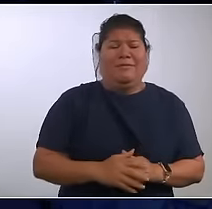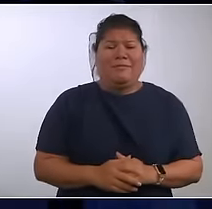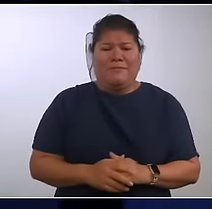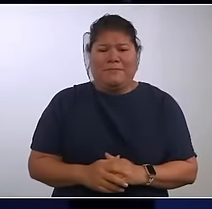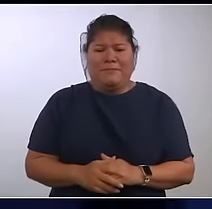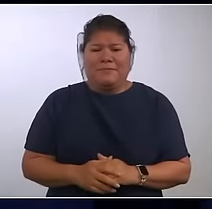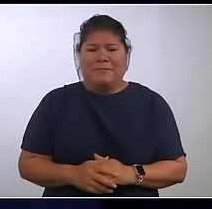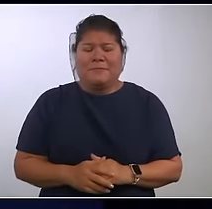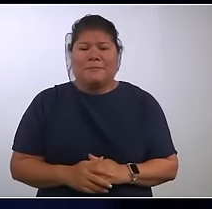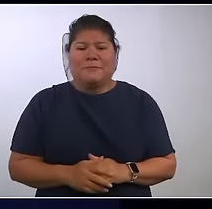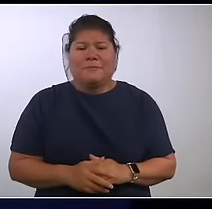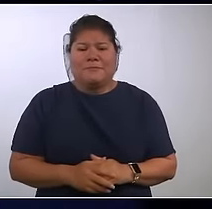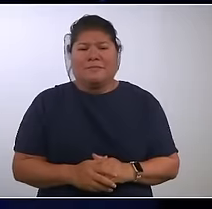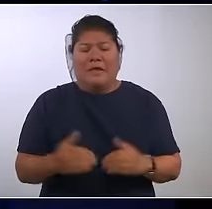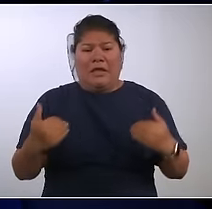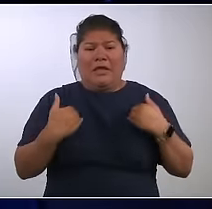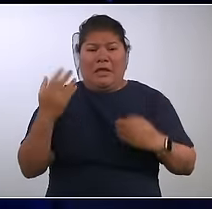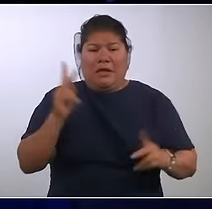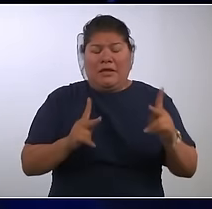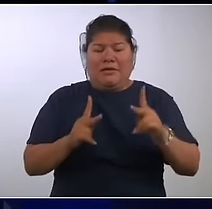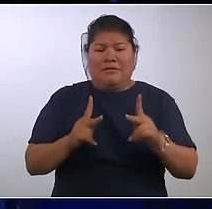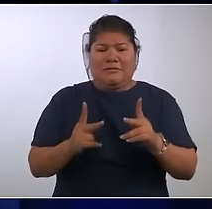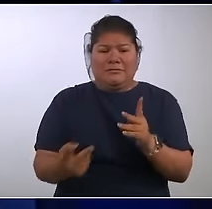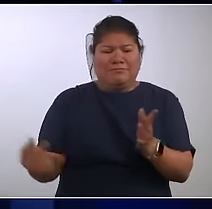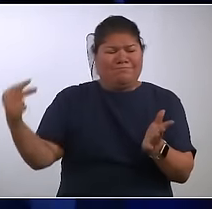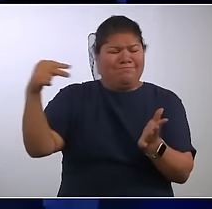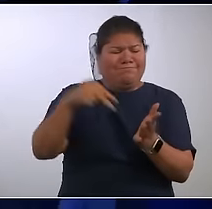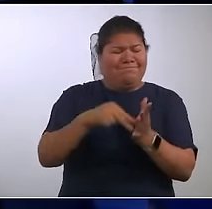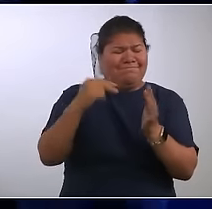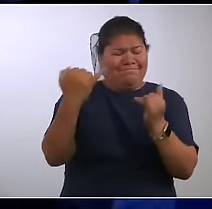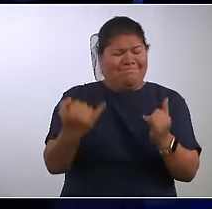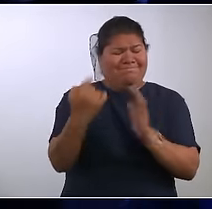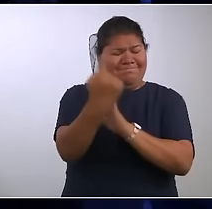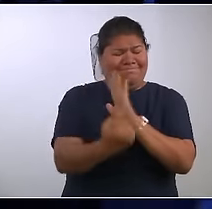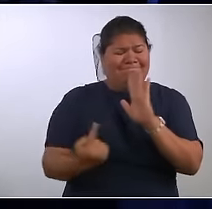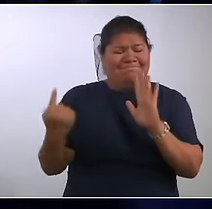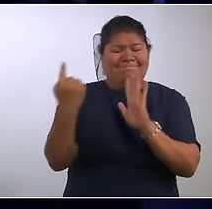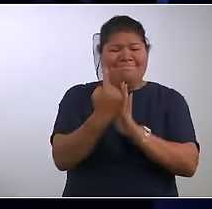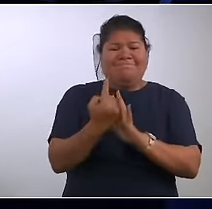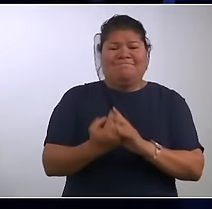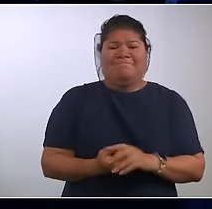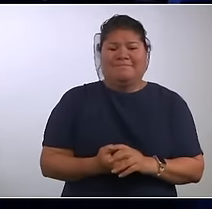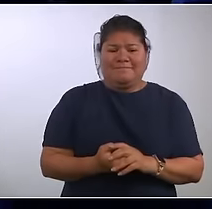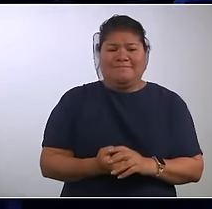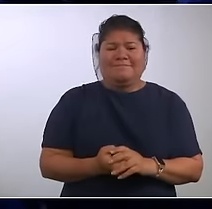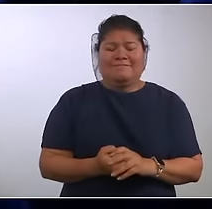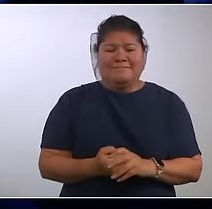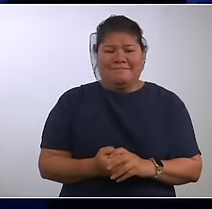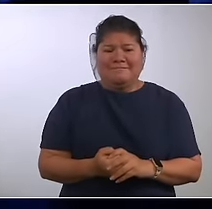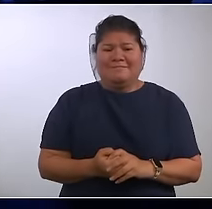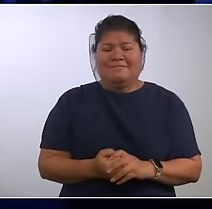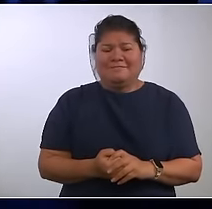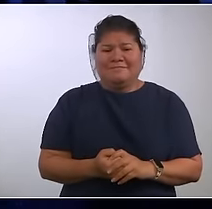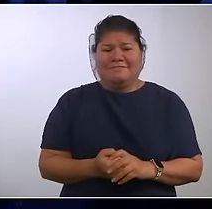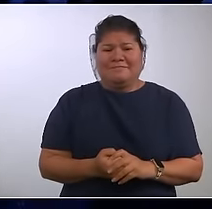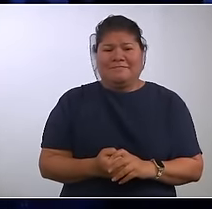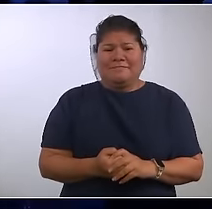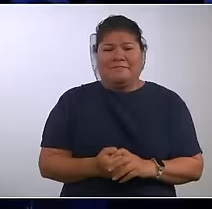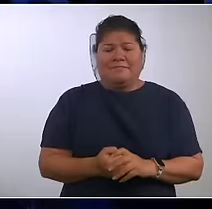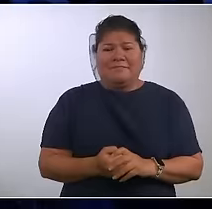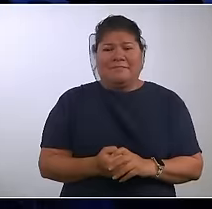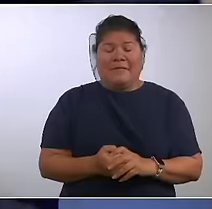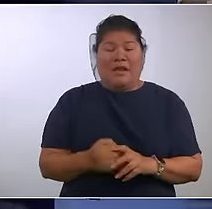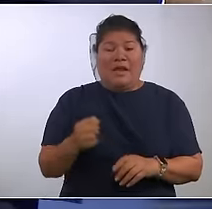mover sobre ellos. Young people are rising in this hour. Jóvenes levantándose en esta hora. And